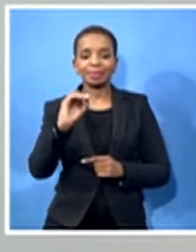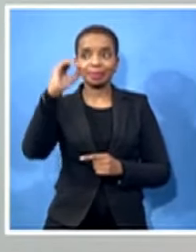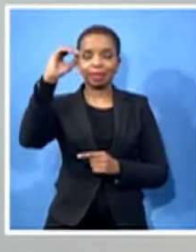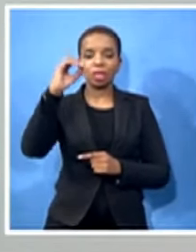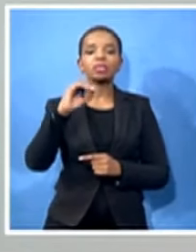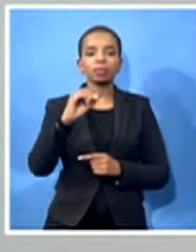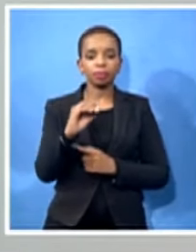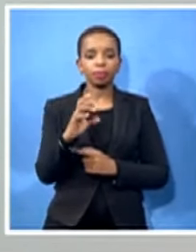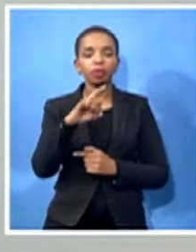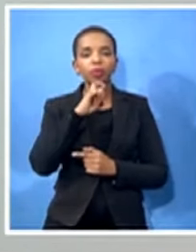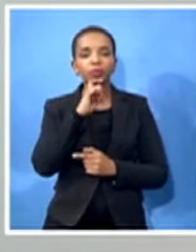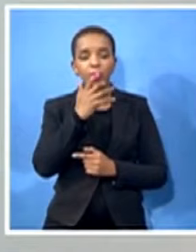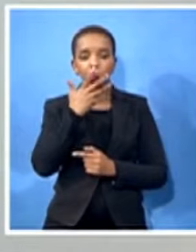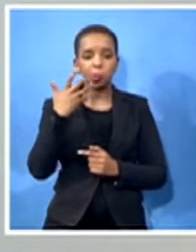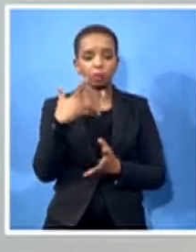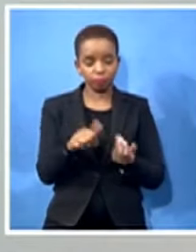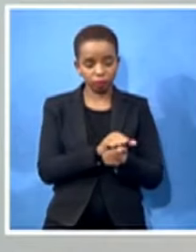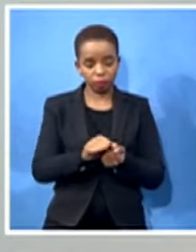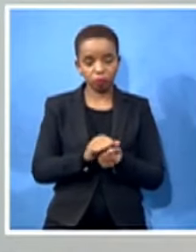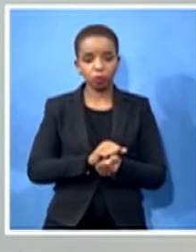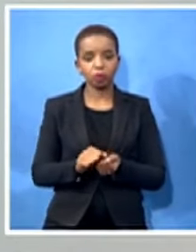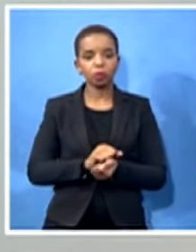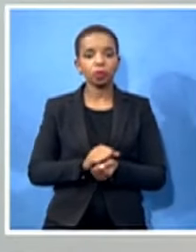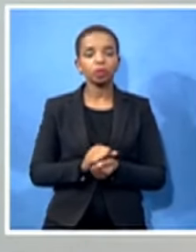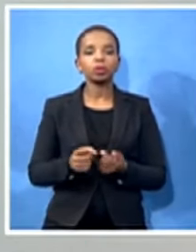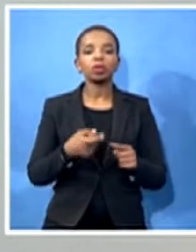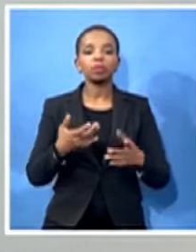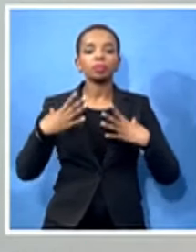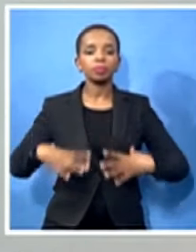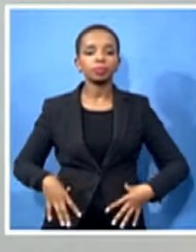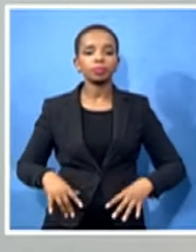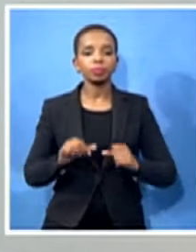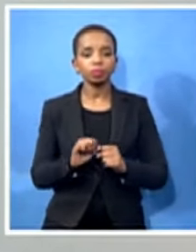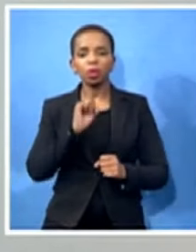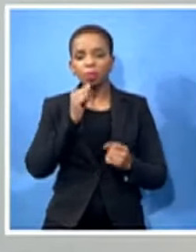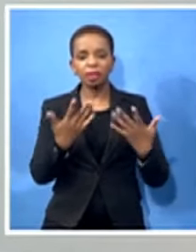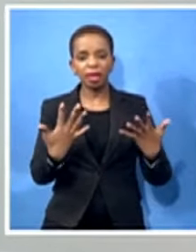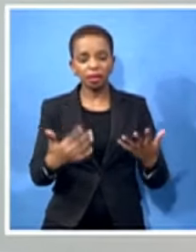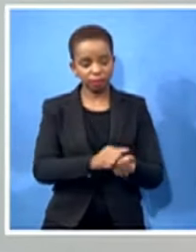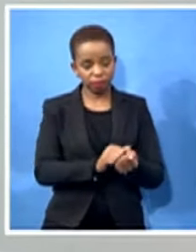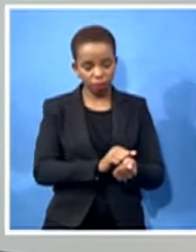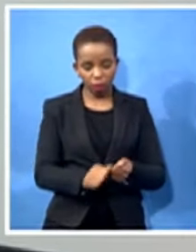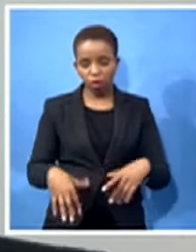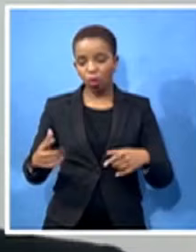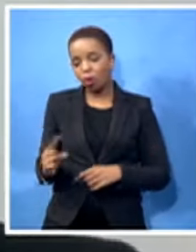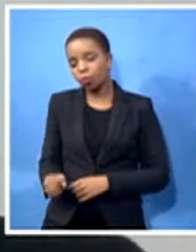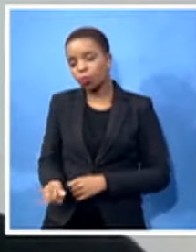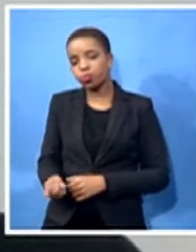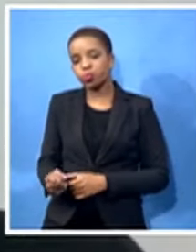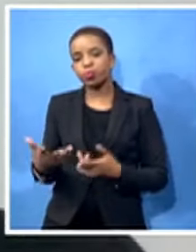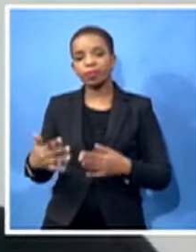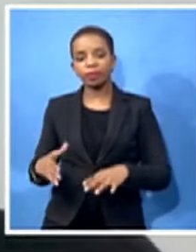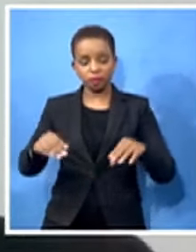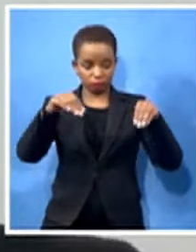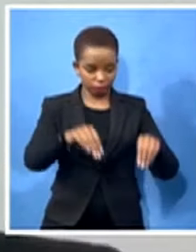the garments come out of the washing machine or after hand washing them, that they're virus and germ free. And just to echo, I suppose,